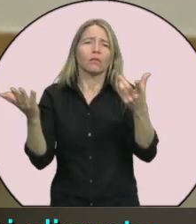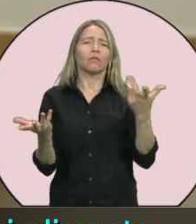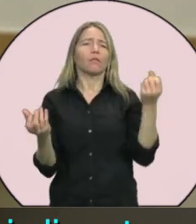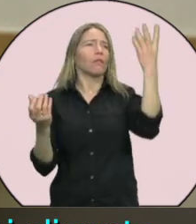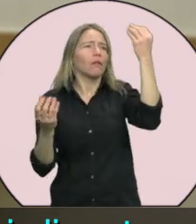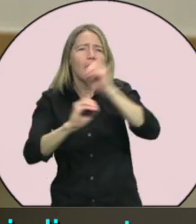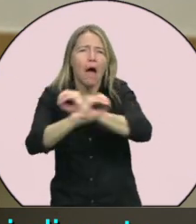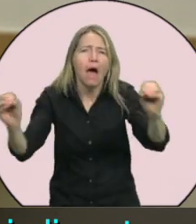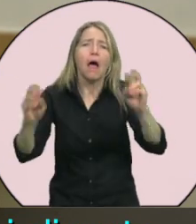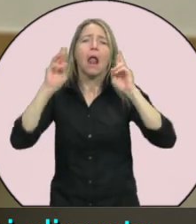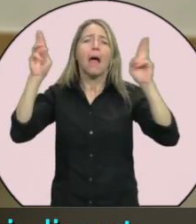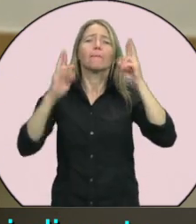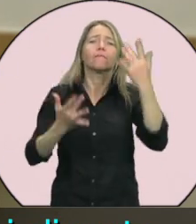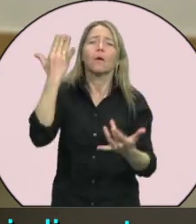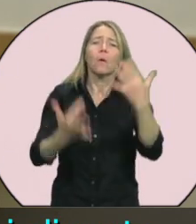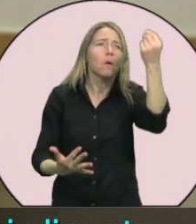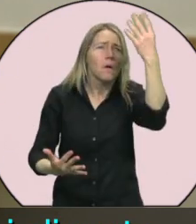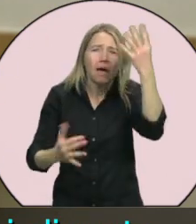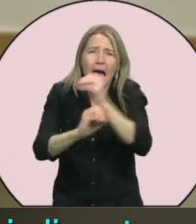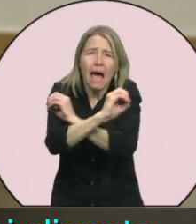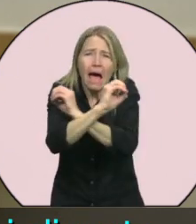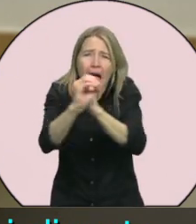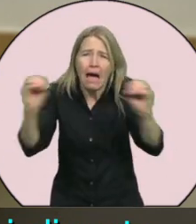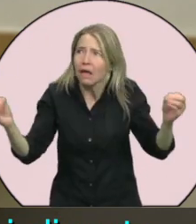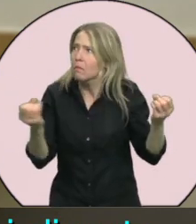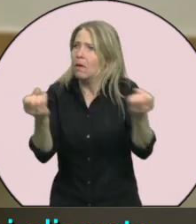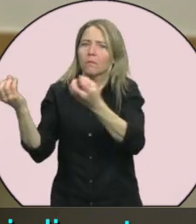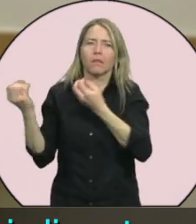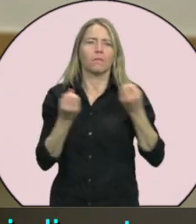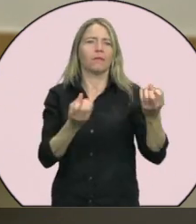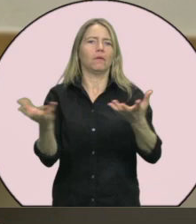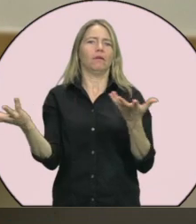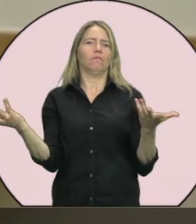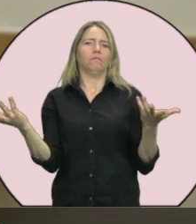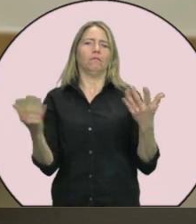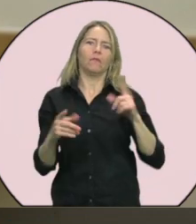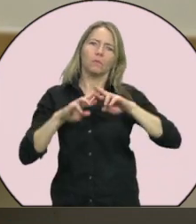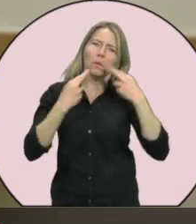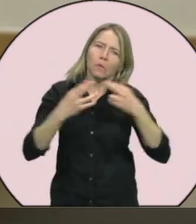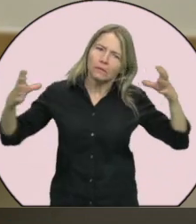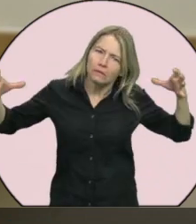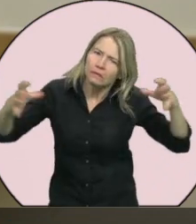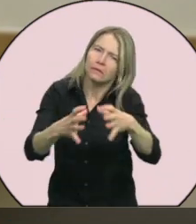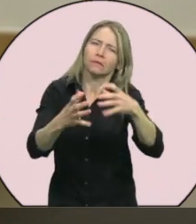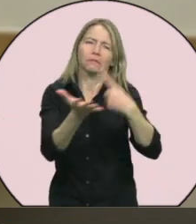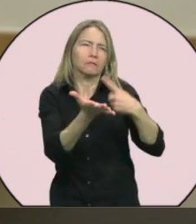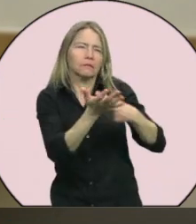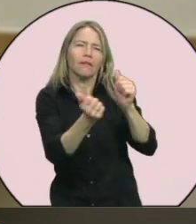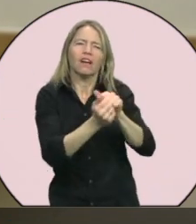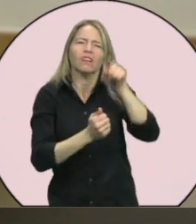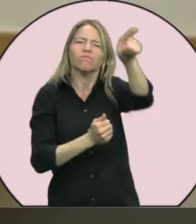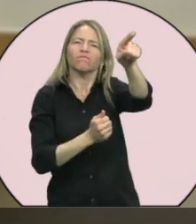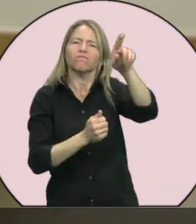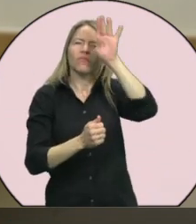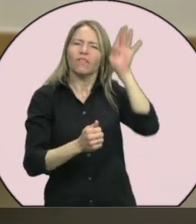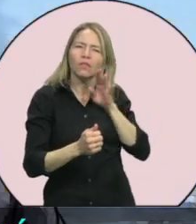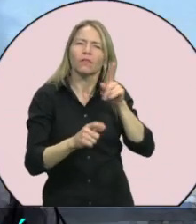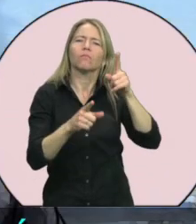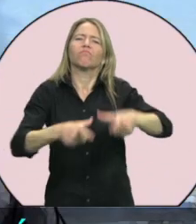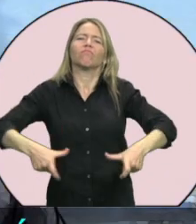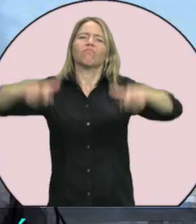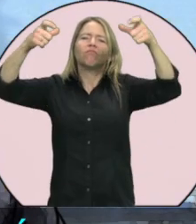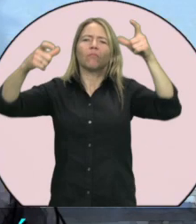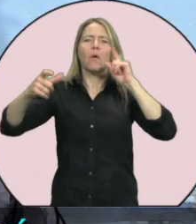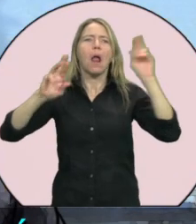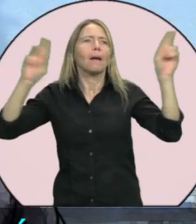a doorbell that flashes or a fire alarm that flashes up here. And we had a meeting with NTI Nunavut Tungavik Incorporated